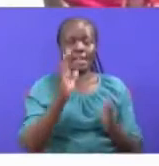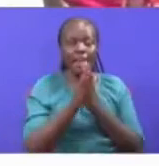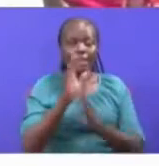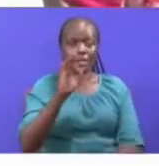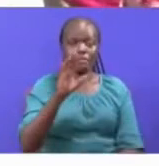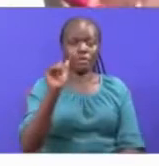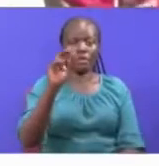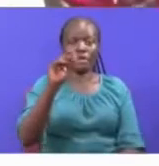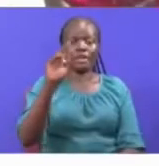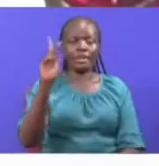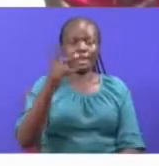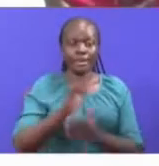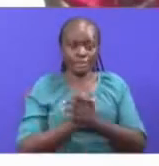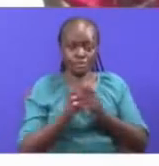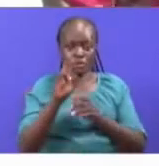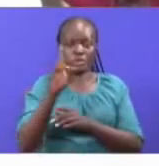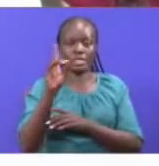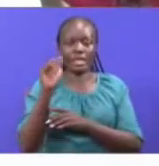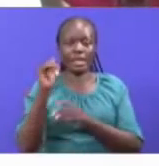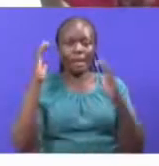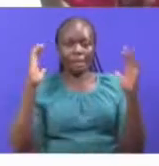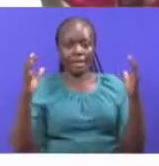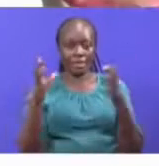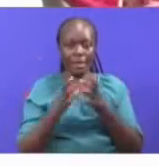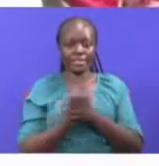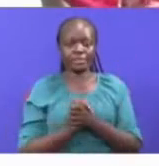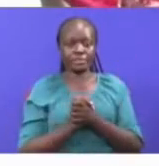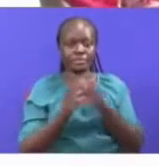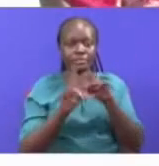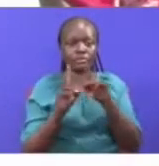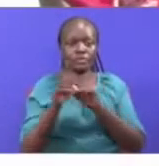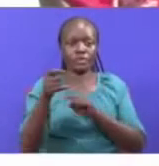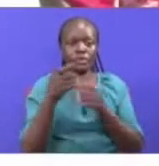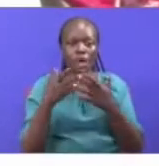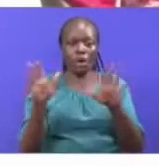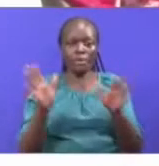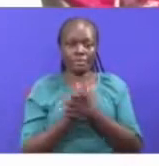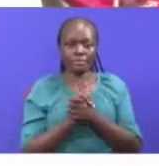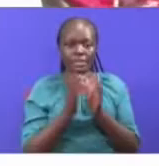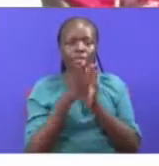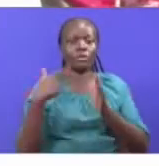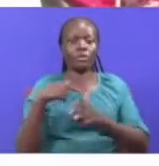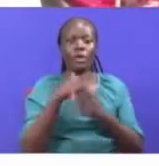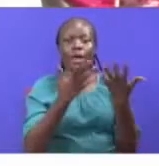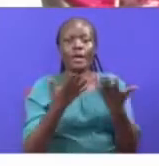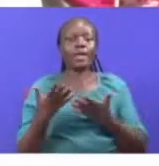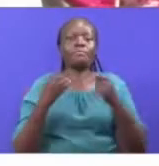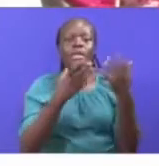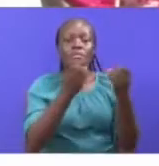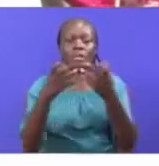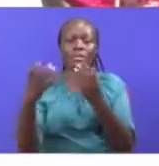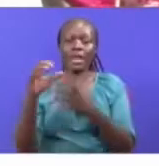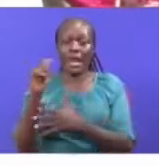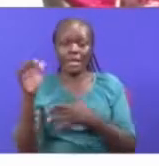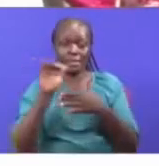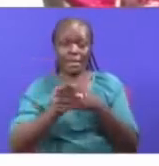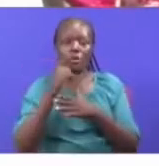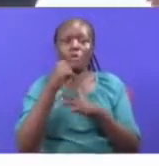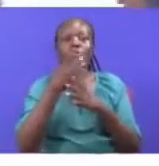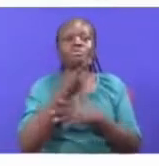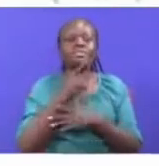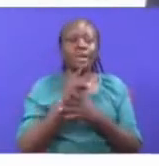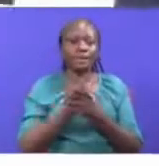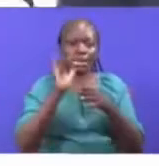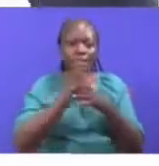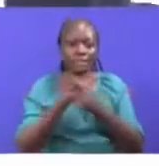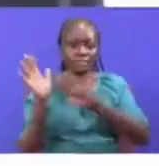Ford Kenya. UDA is a big party. The doors are open and we welcome many more such partners who would wish to partner.